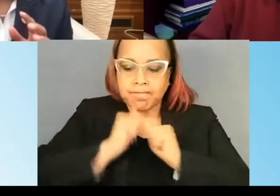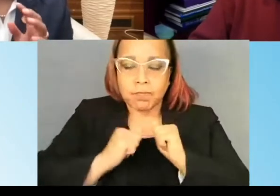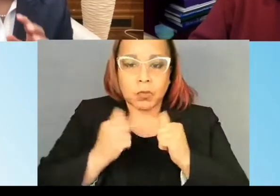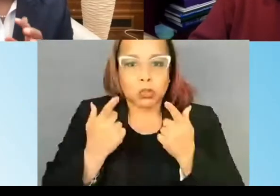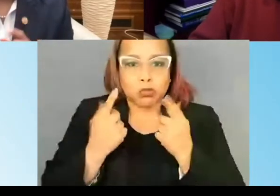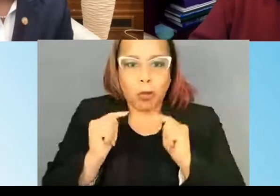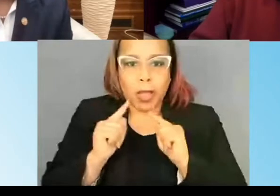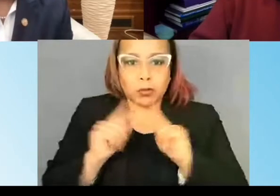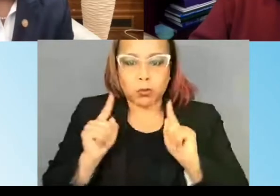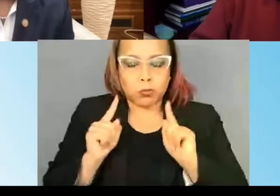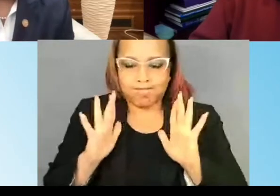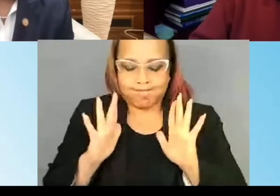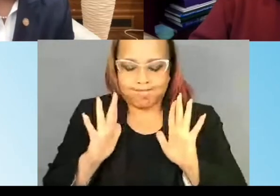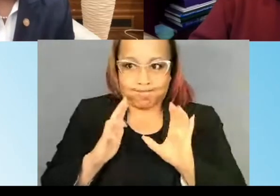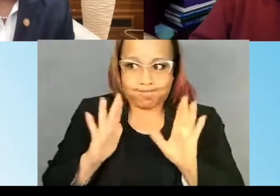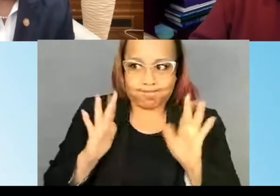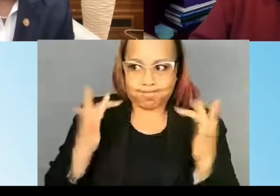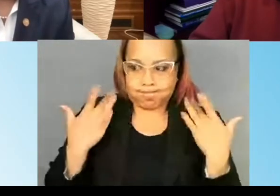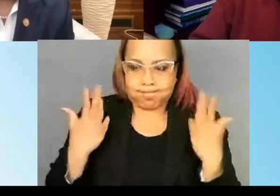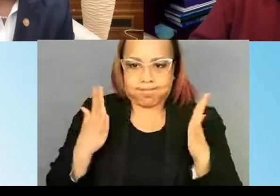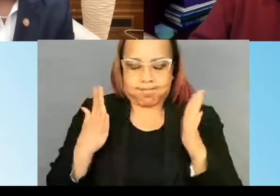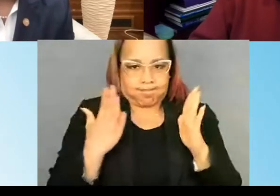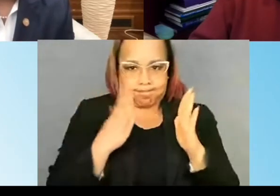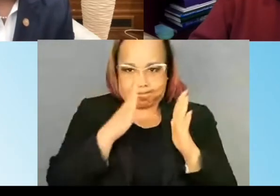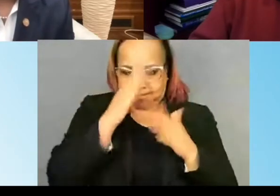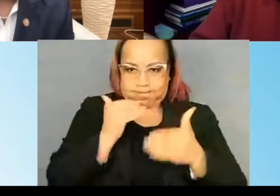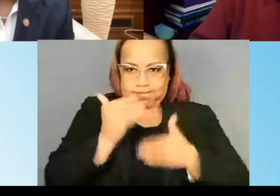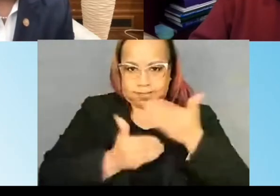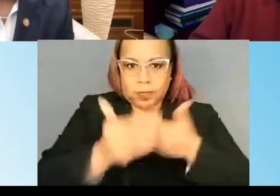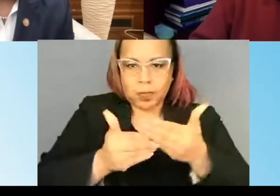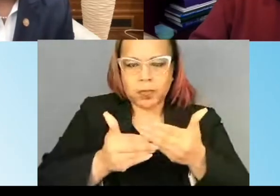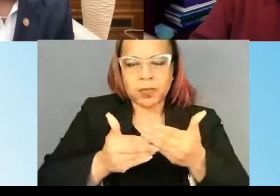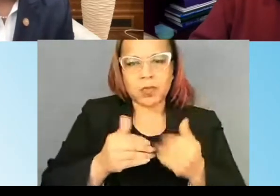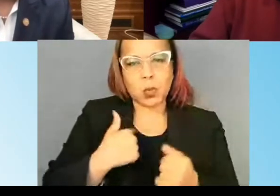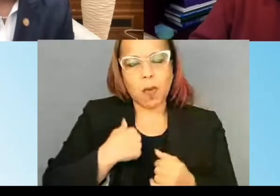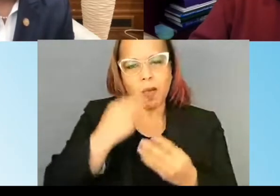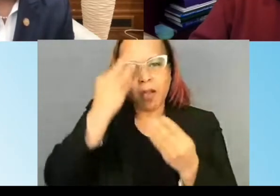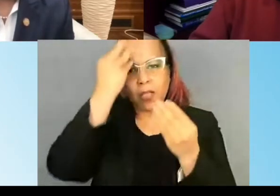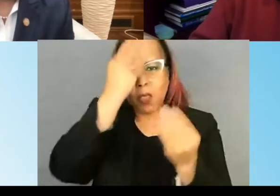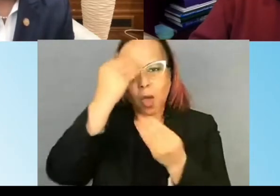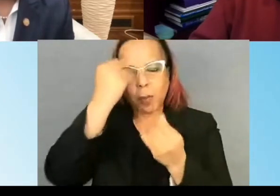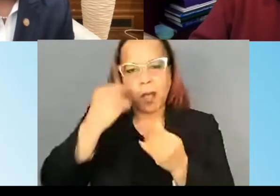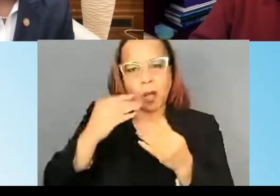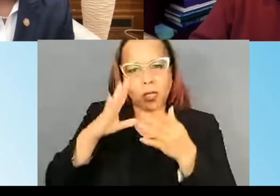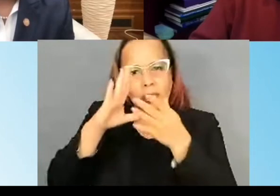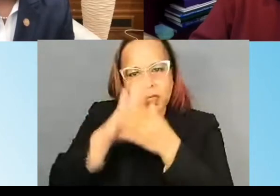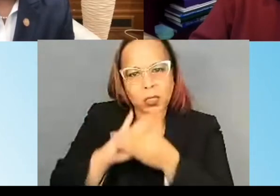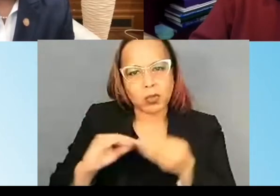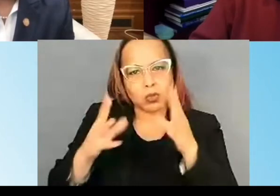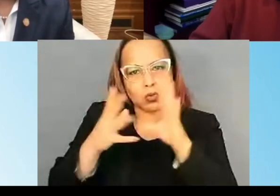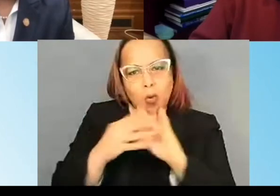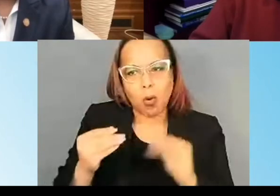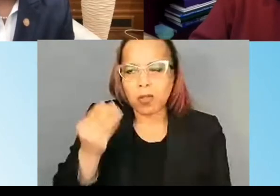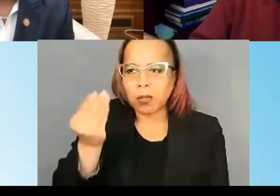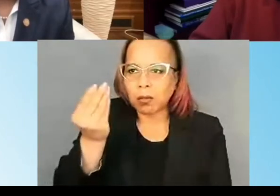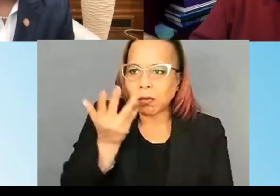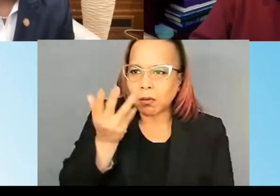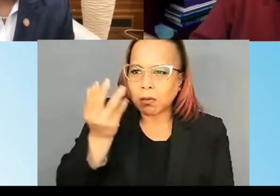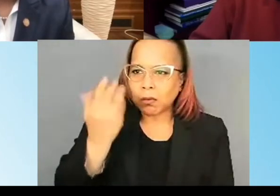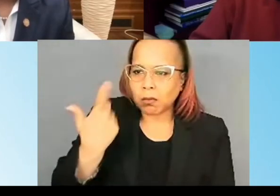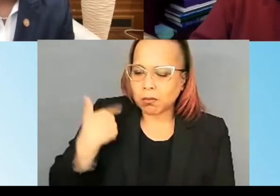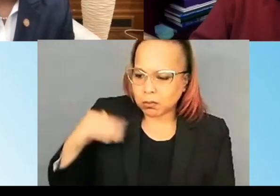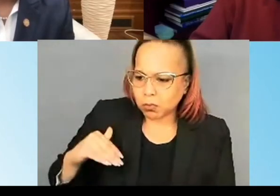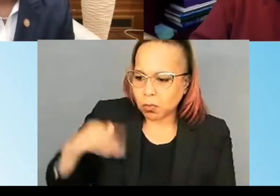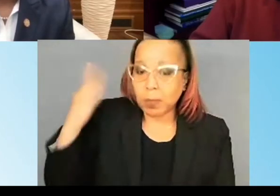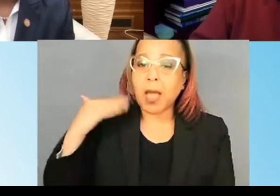stay out of harm's way. And I've thought a lot about the stories that he told me growing up. You know, I